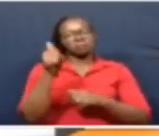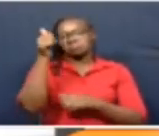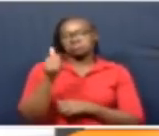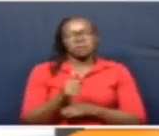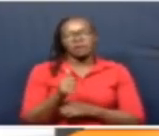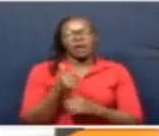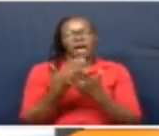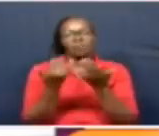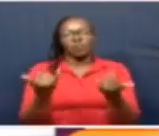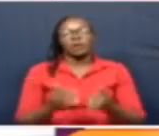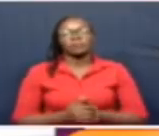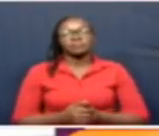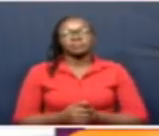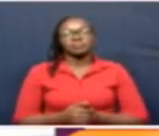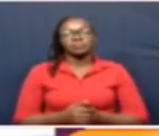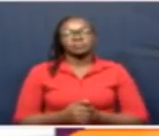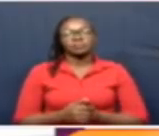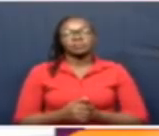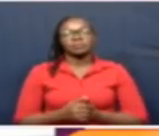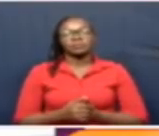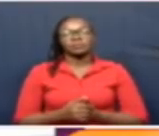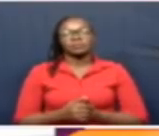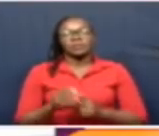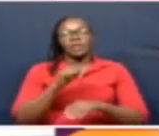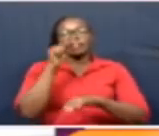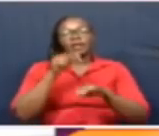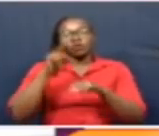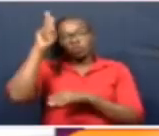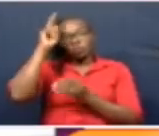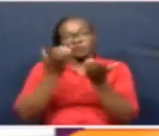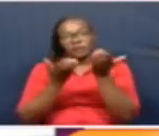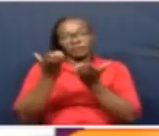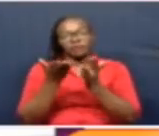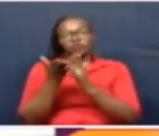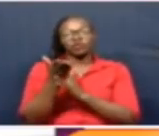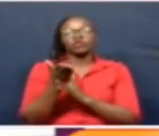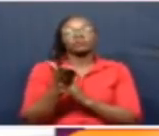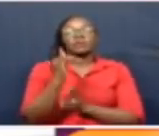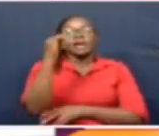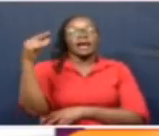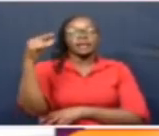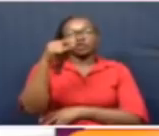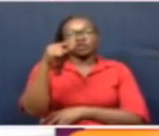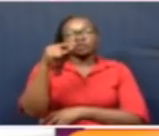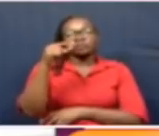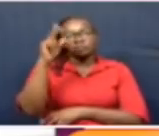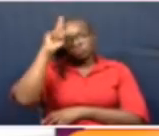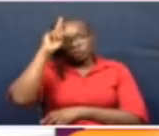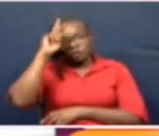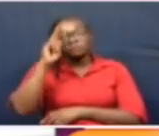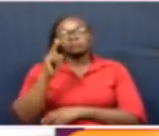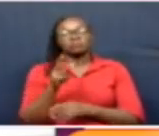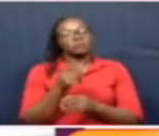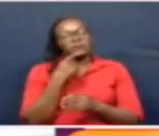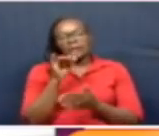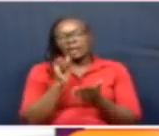time of going on air. The National Police Service, through the Office of the Inspector General of Police Joseph Boynet, in a tweet condemned the